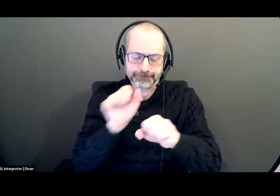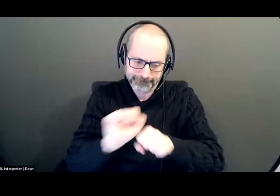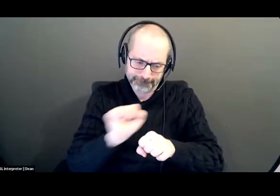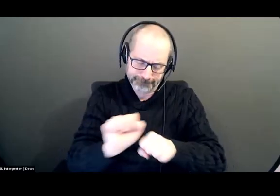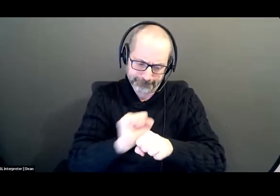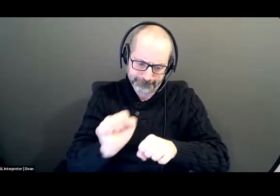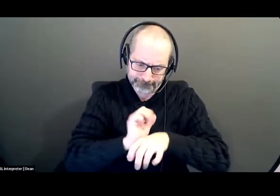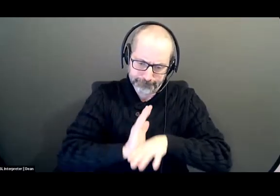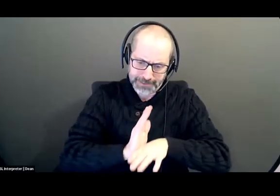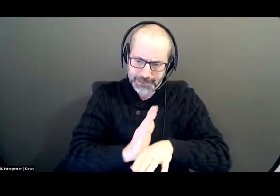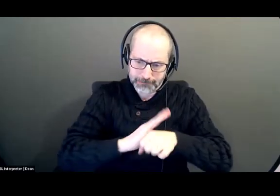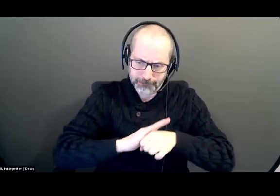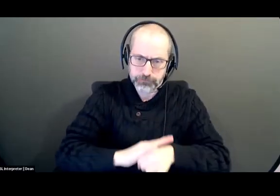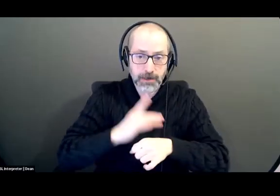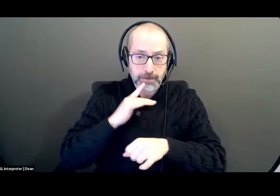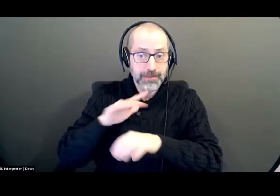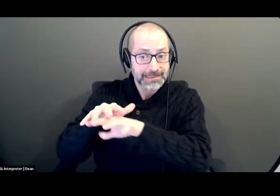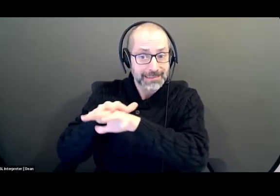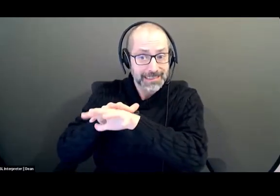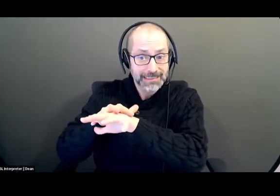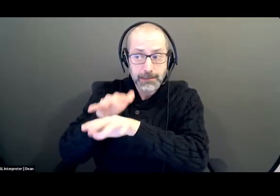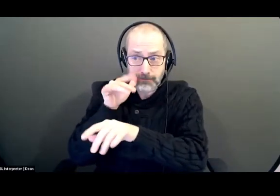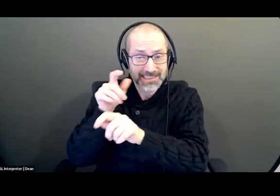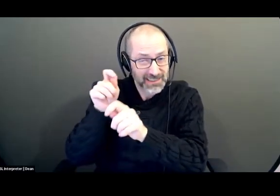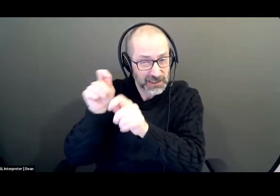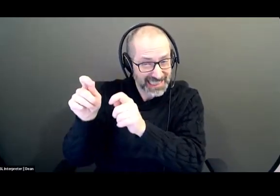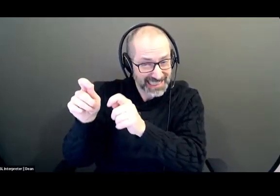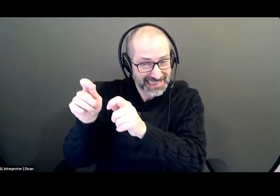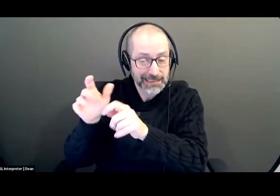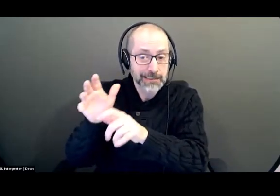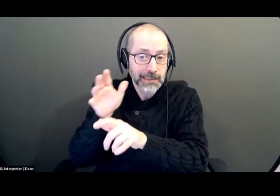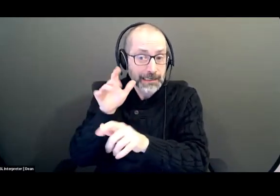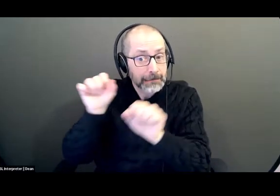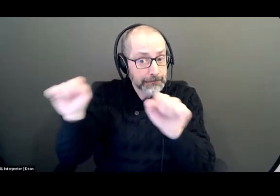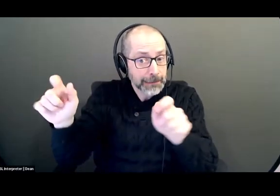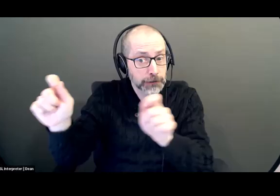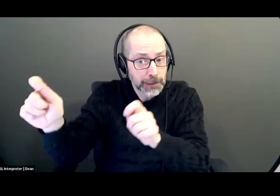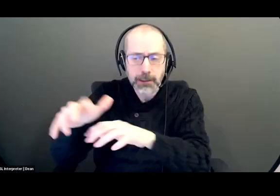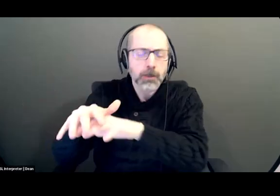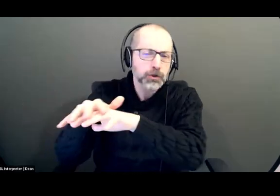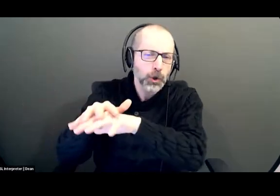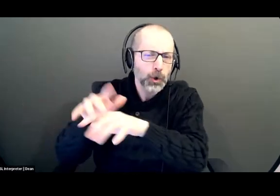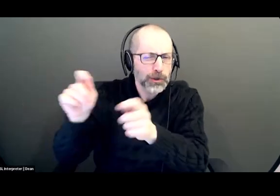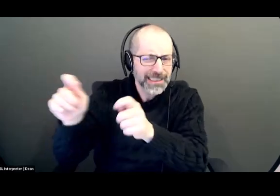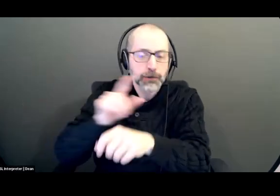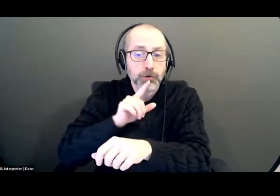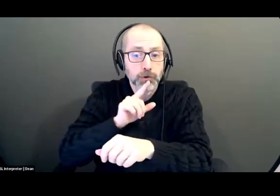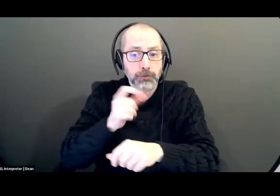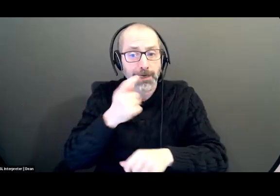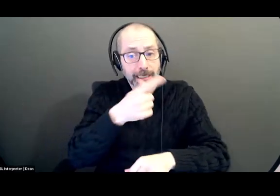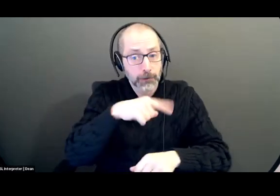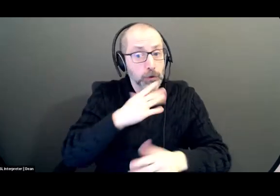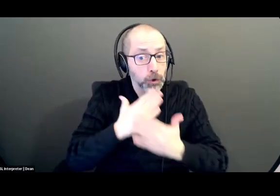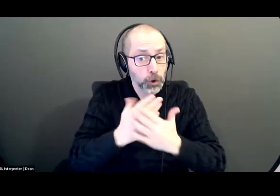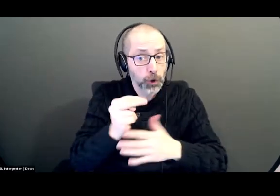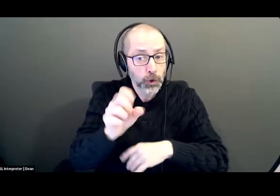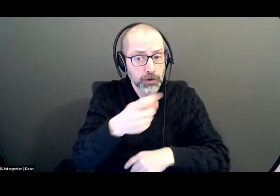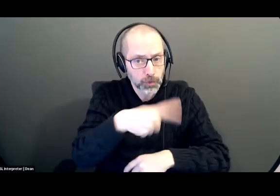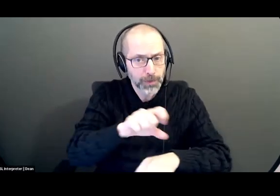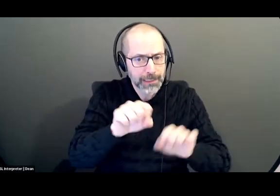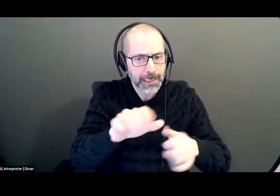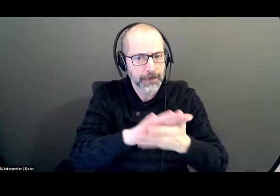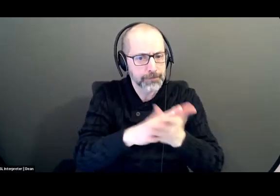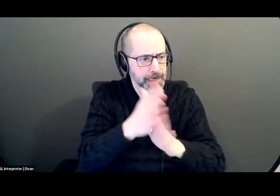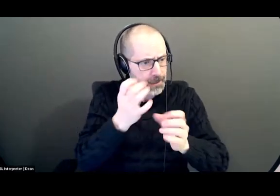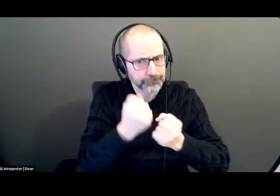can I do now? How is it that I honor the person in front of me? How is it that I honor the work that I do? What is